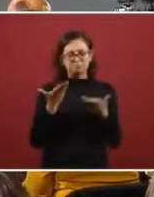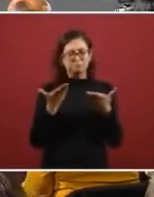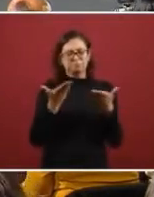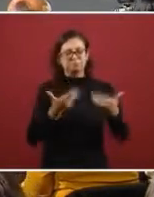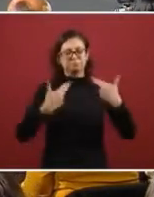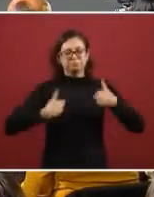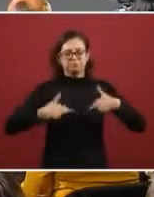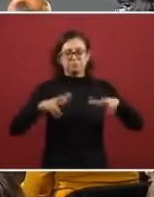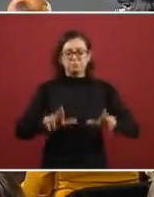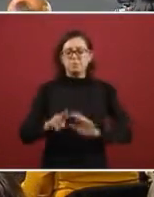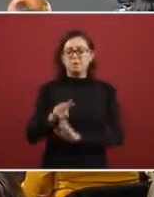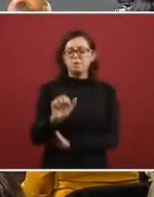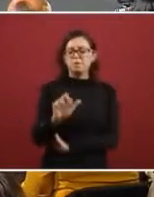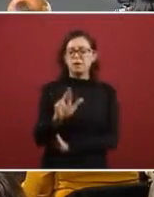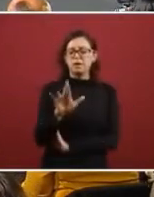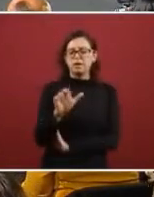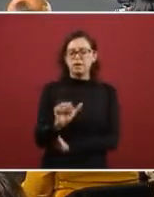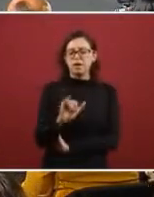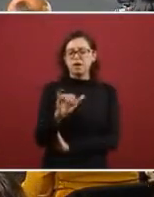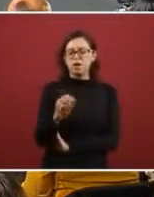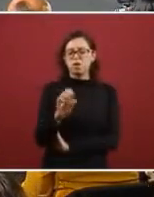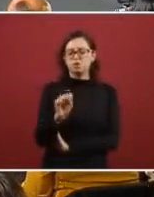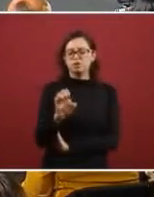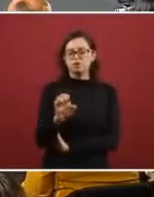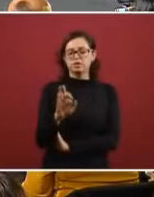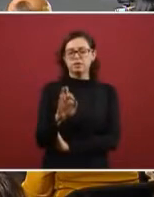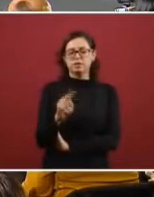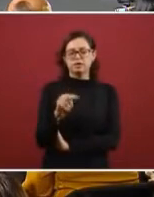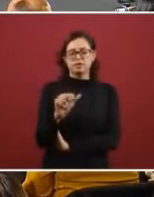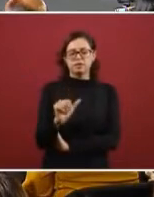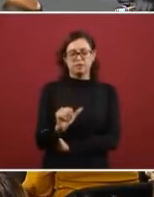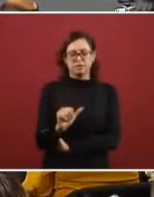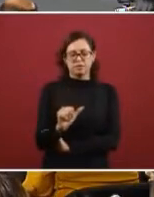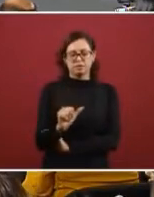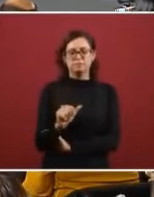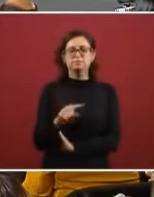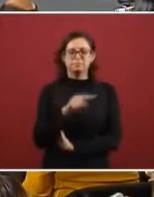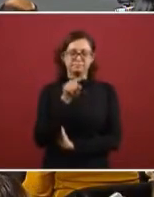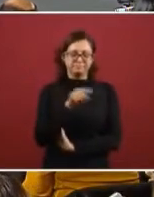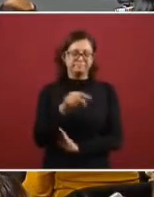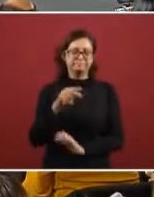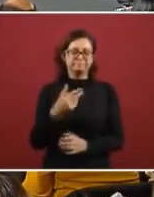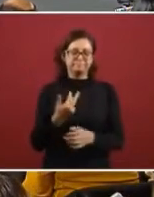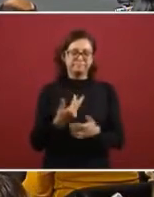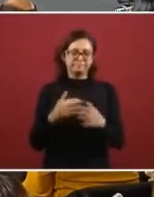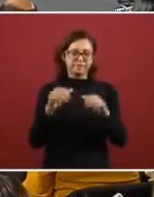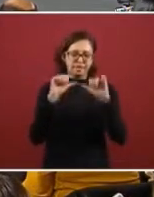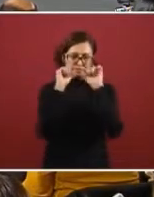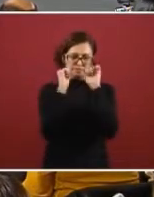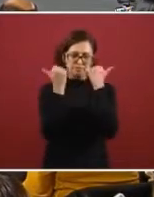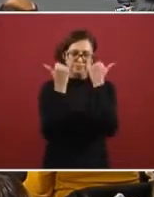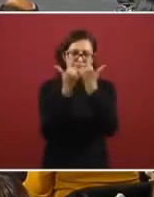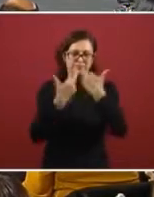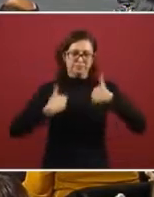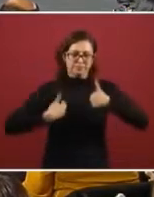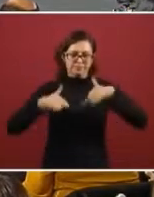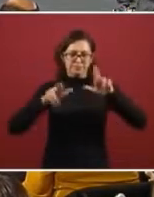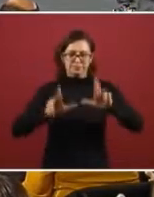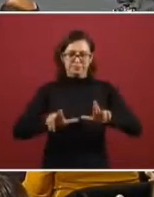recognition to Maria Josefina Menendez Carvajal, legal representative